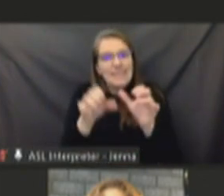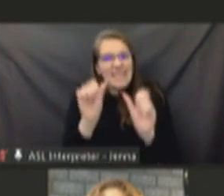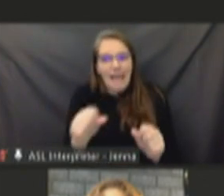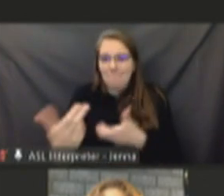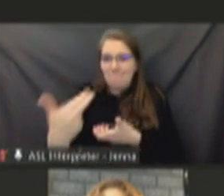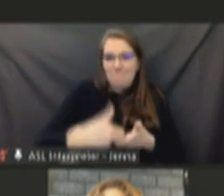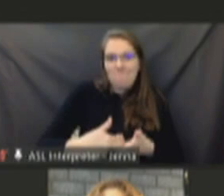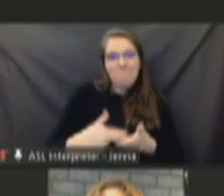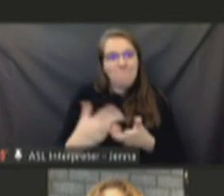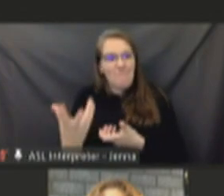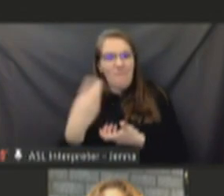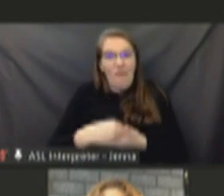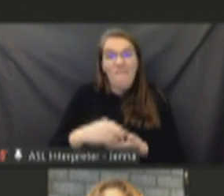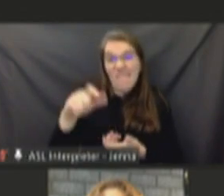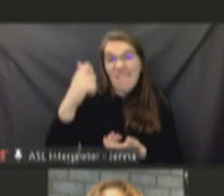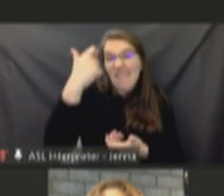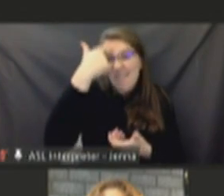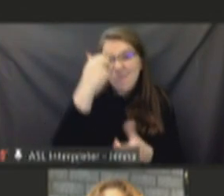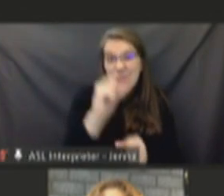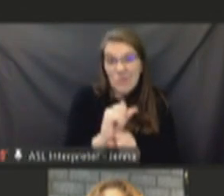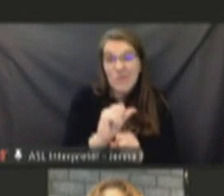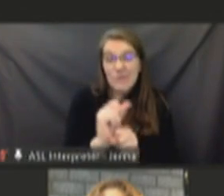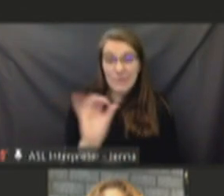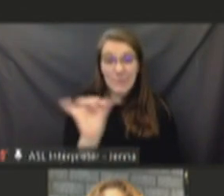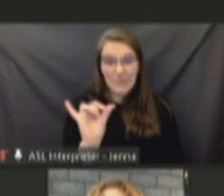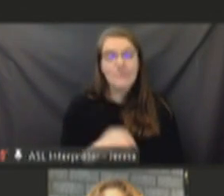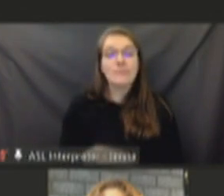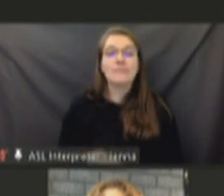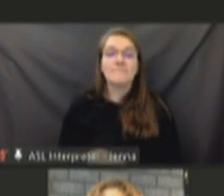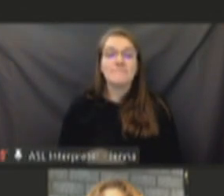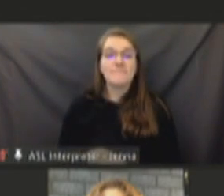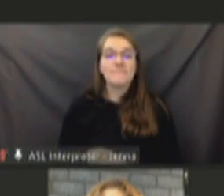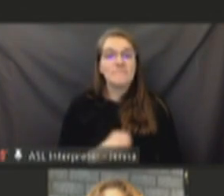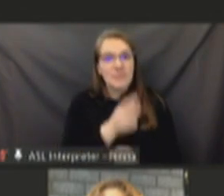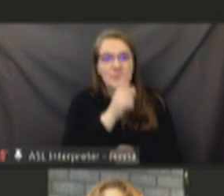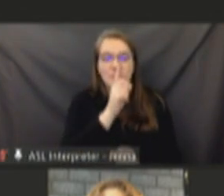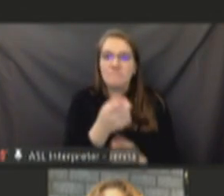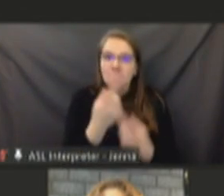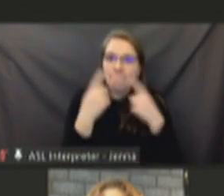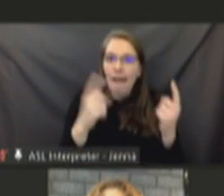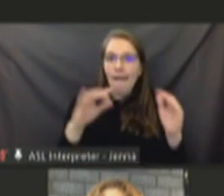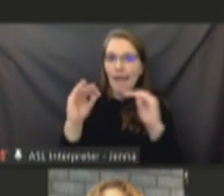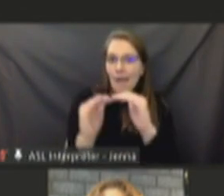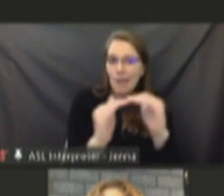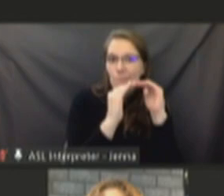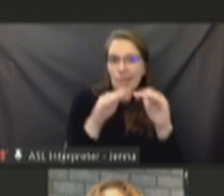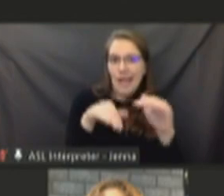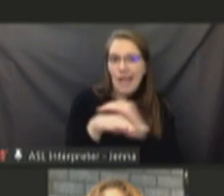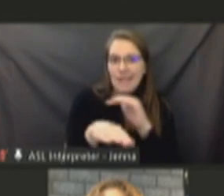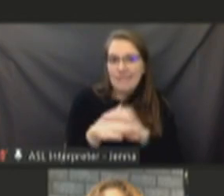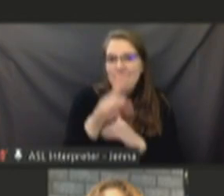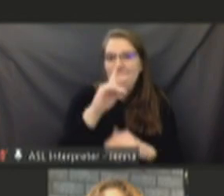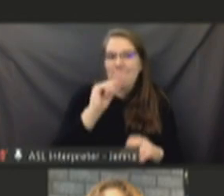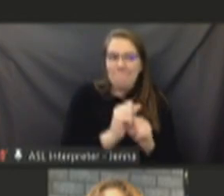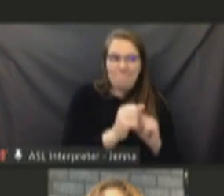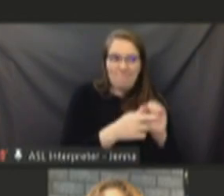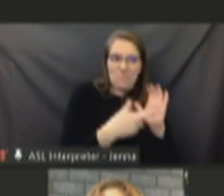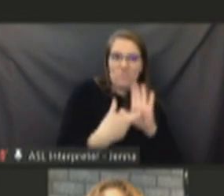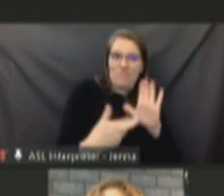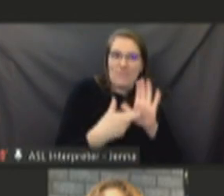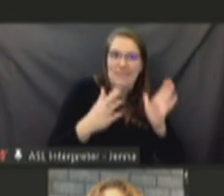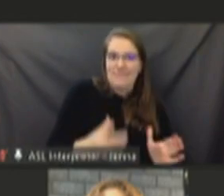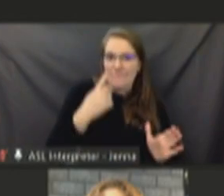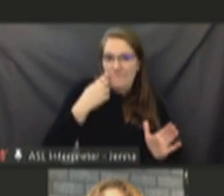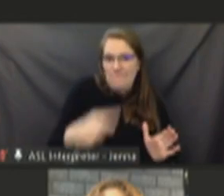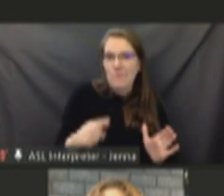really taking advantage of equitable access and really representing their communities. And so I'll